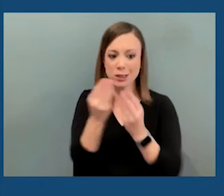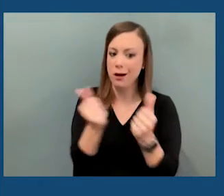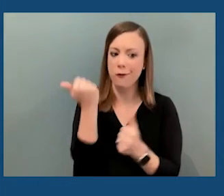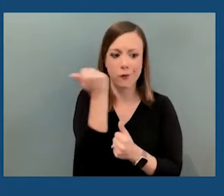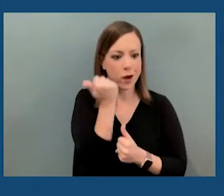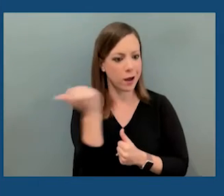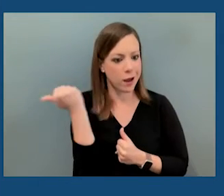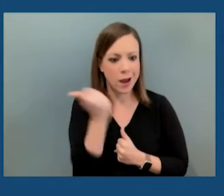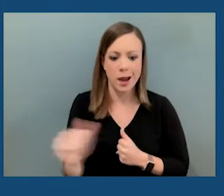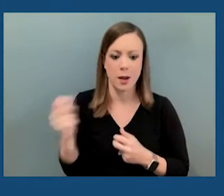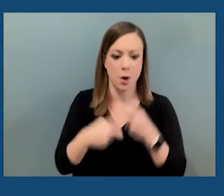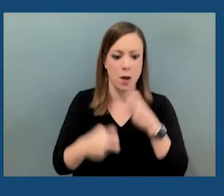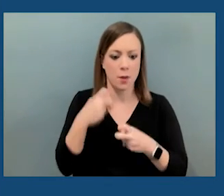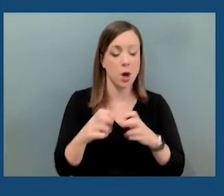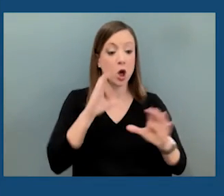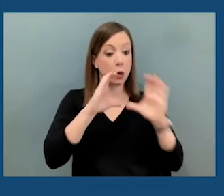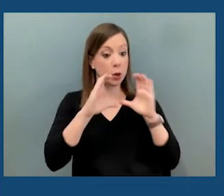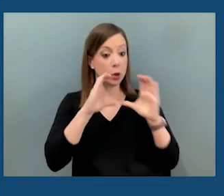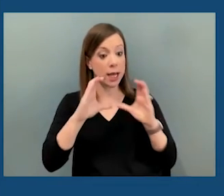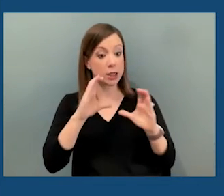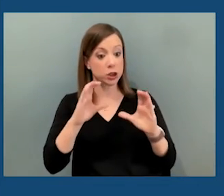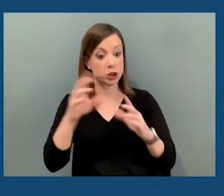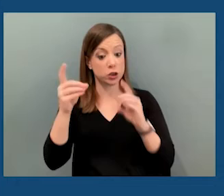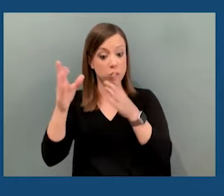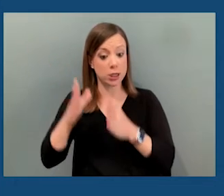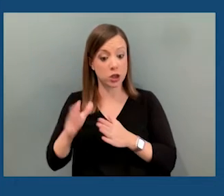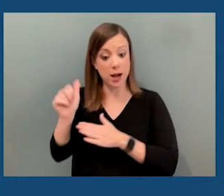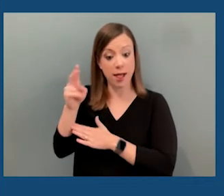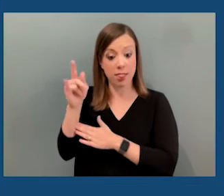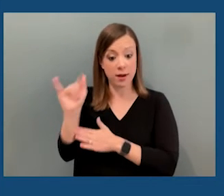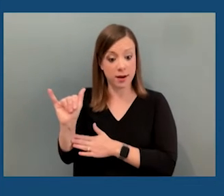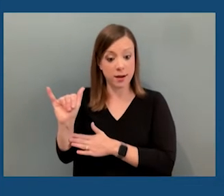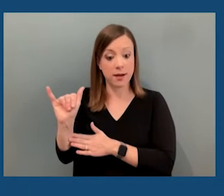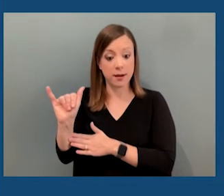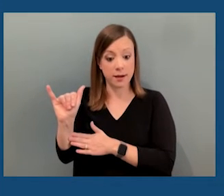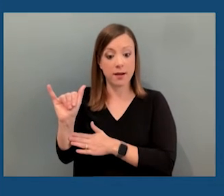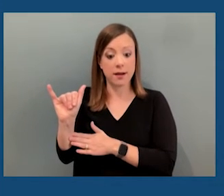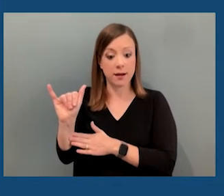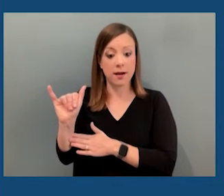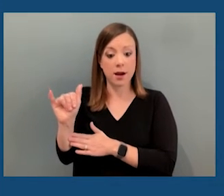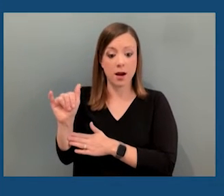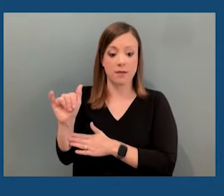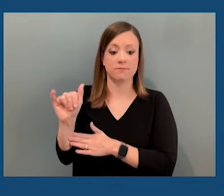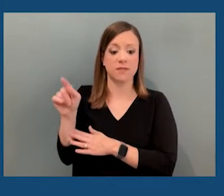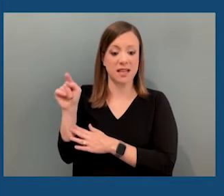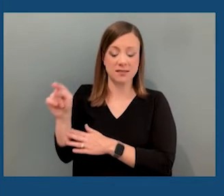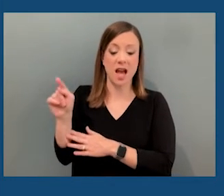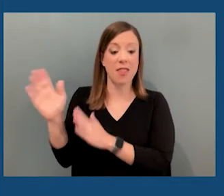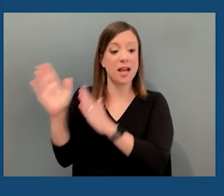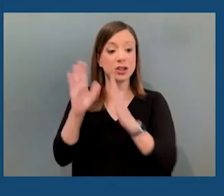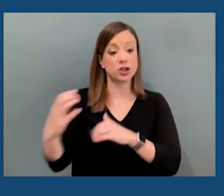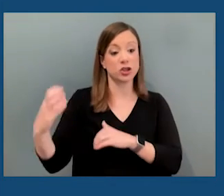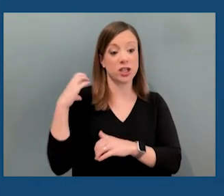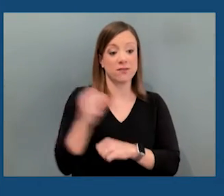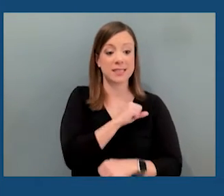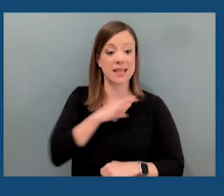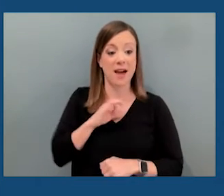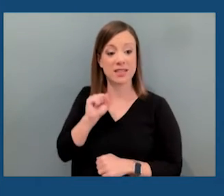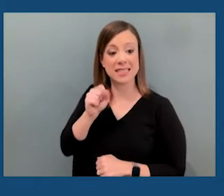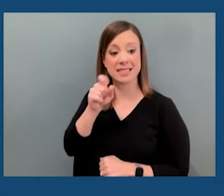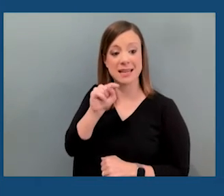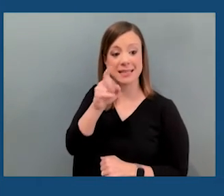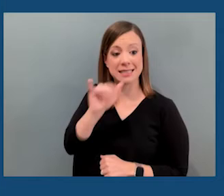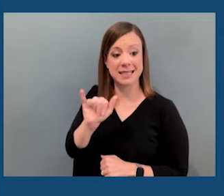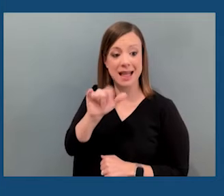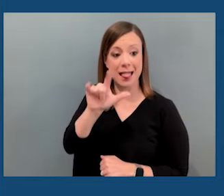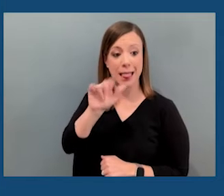Communications Director, Anthony Hochul, I want to thank him. His first round with us. Chief of Staff, Stacy Lynch, a master negotiator as well.